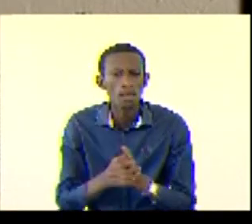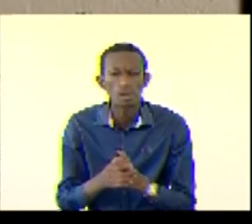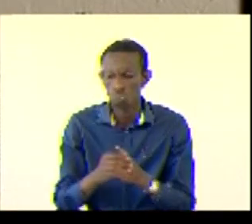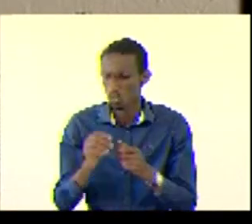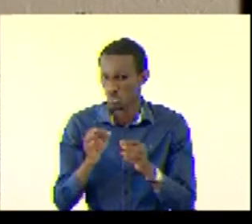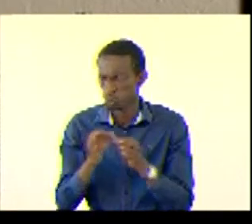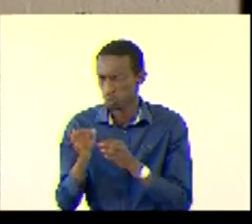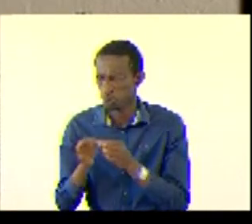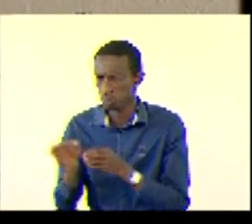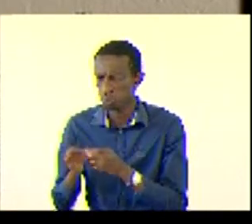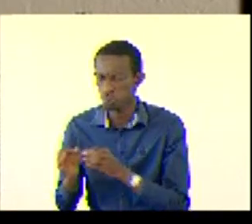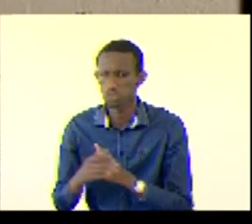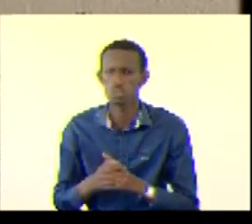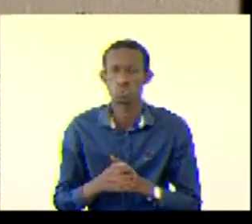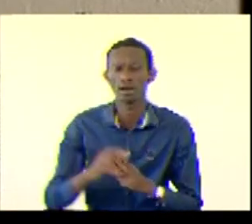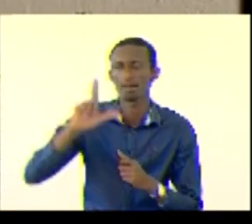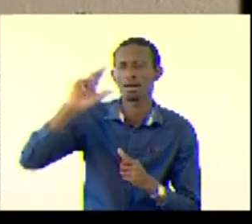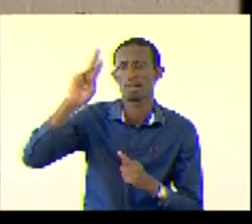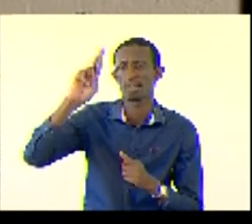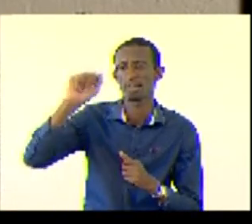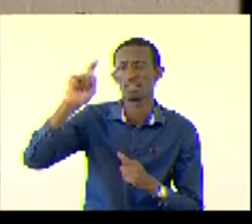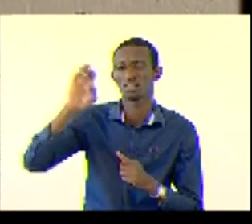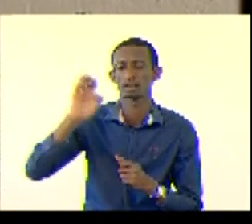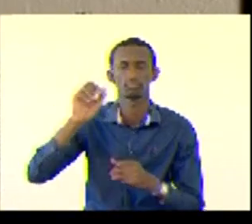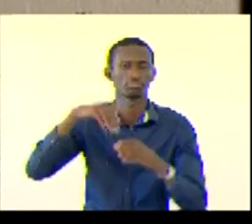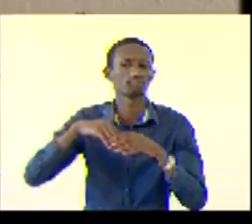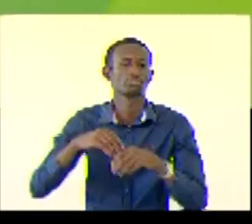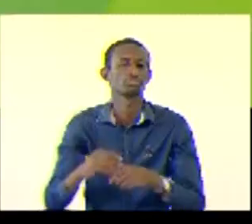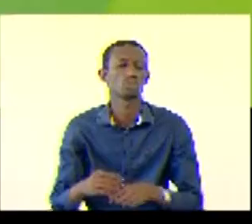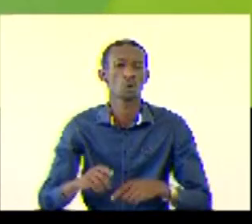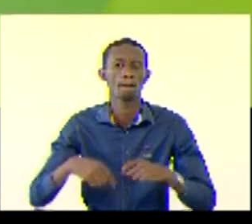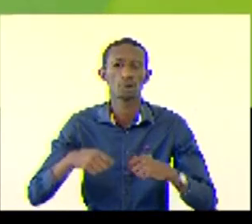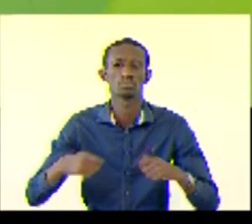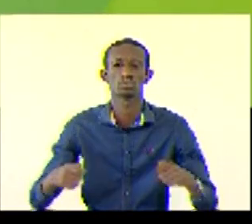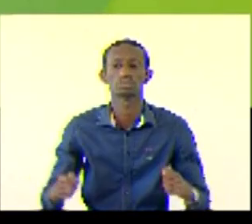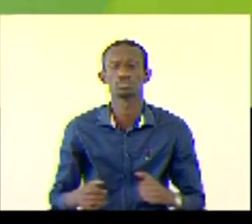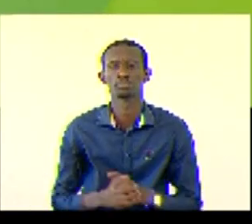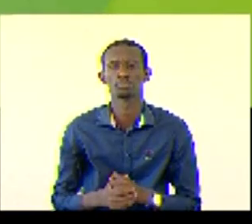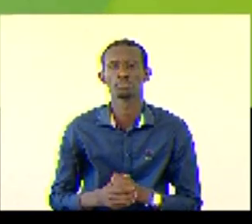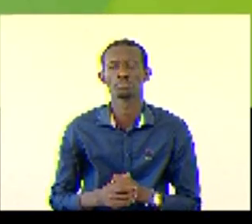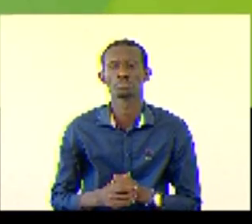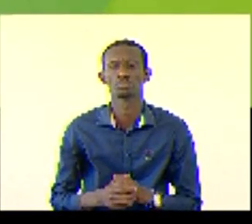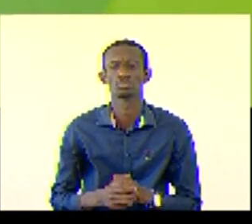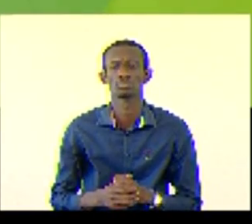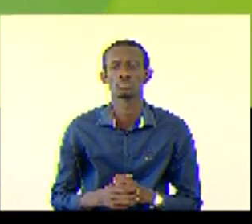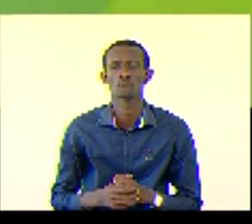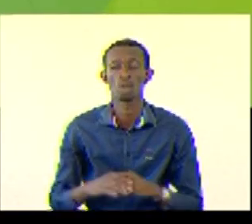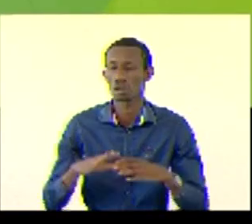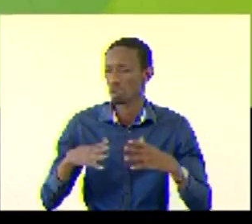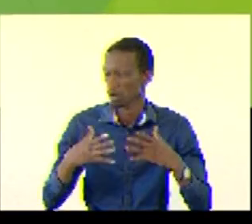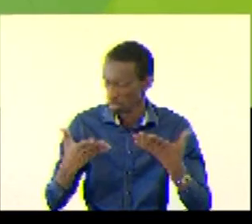describe how the rate during the reaction can be increased. I think that is what was supposed to be. How the